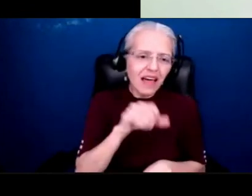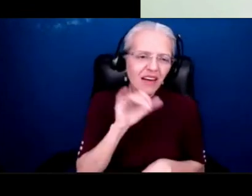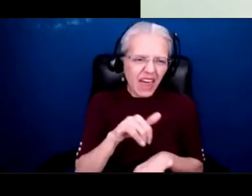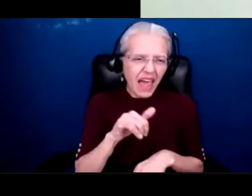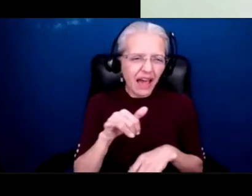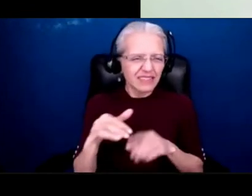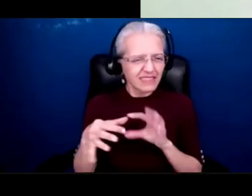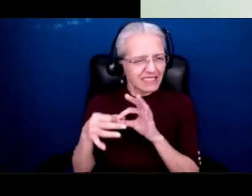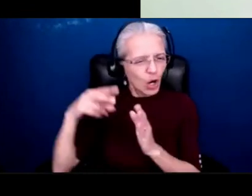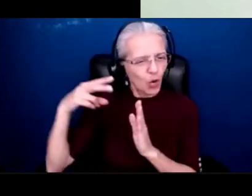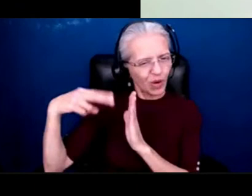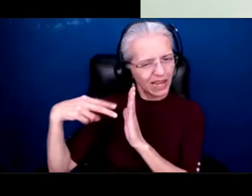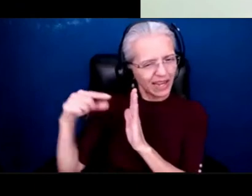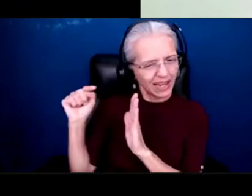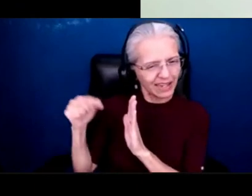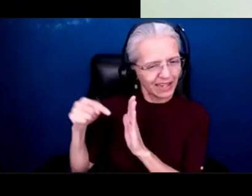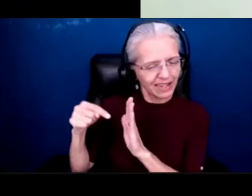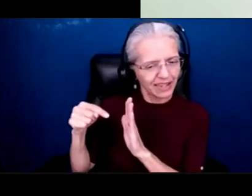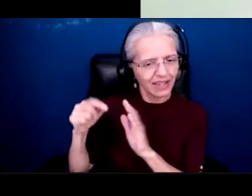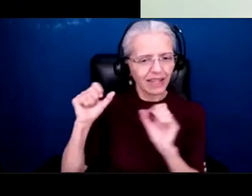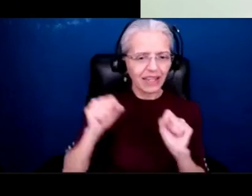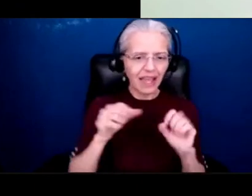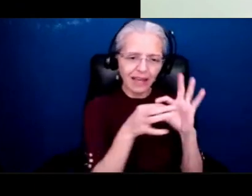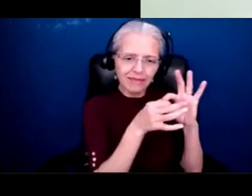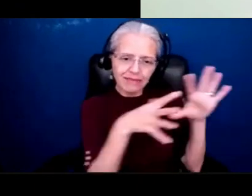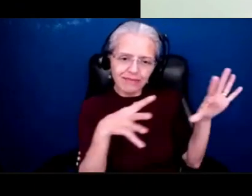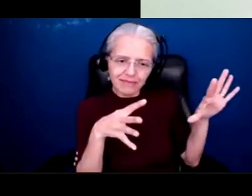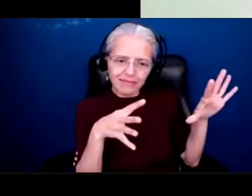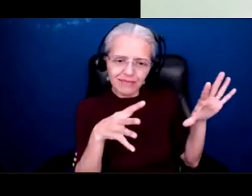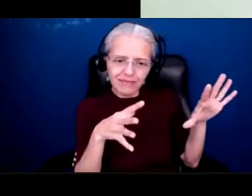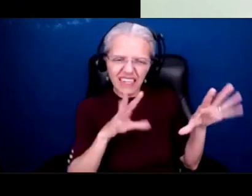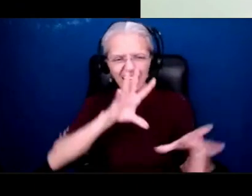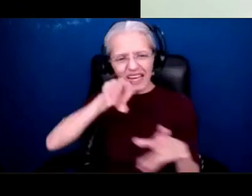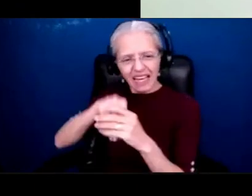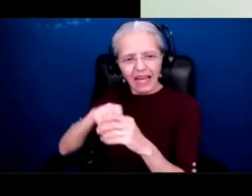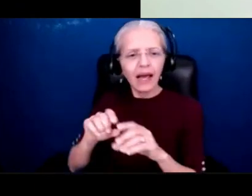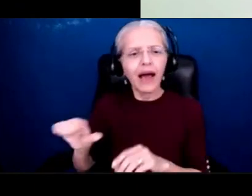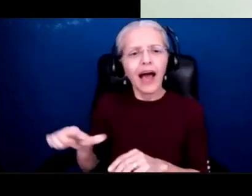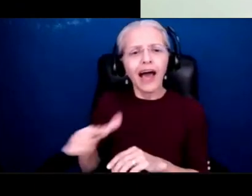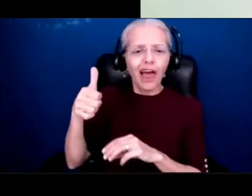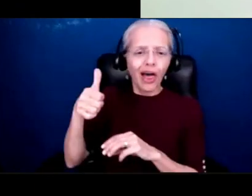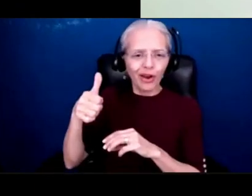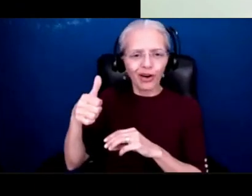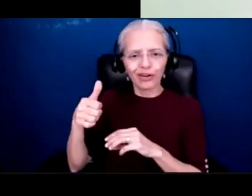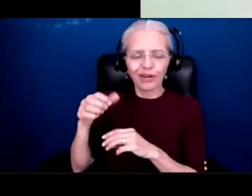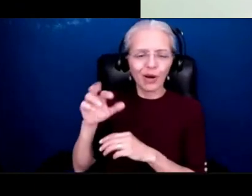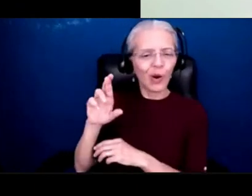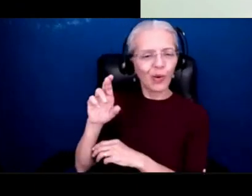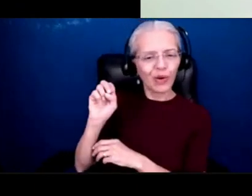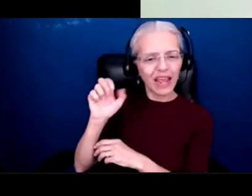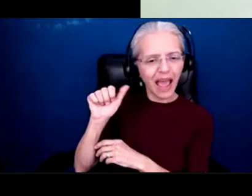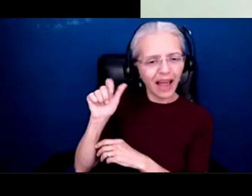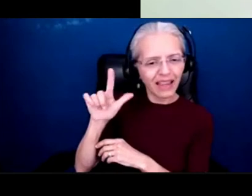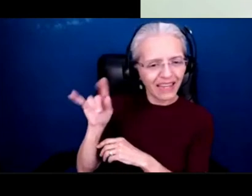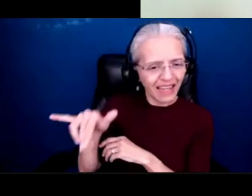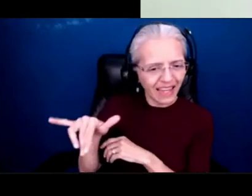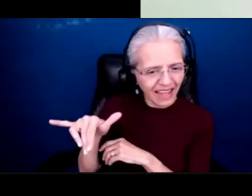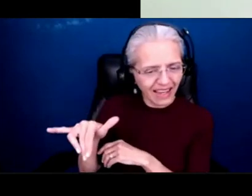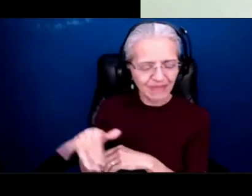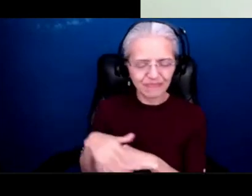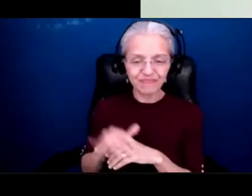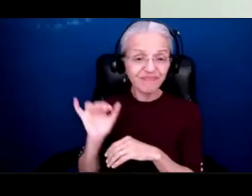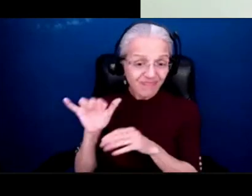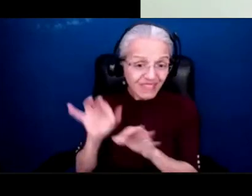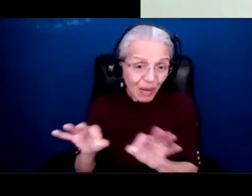reading, is to be able to escape into a different reality. And so it's important for me. Speaking